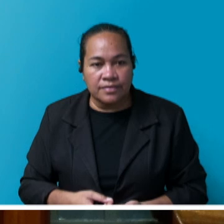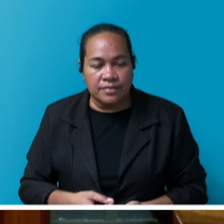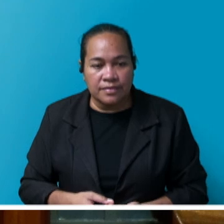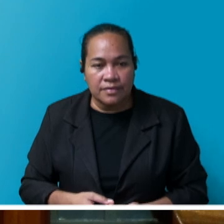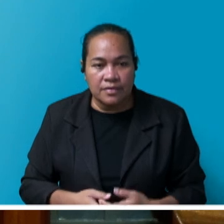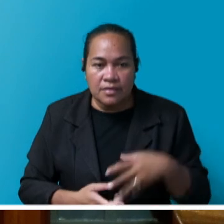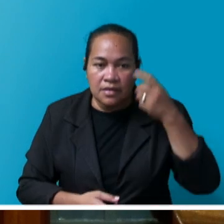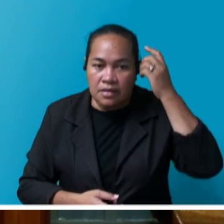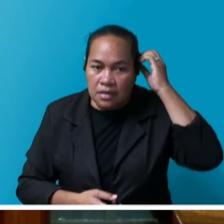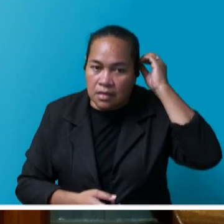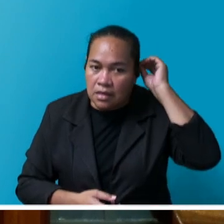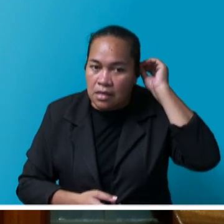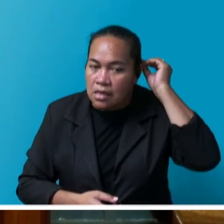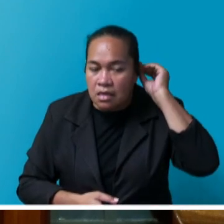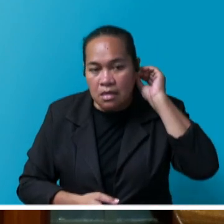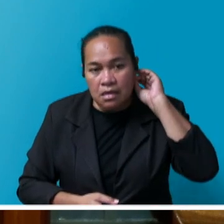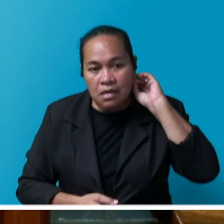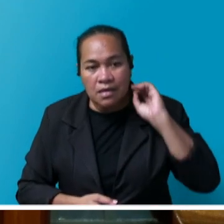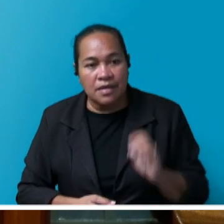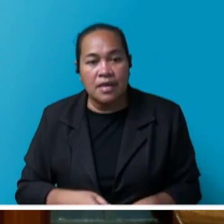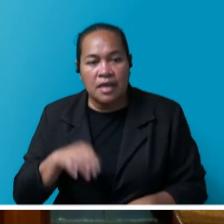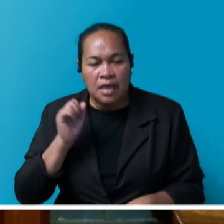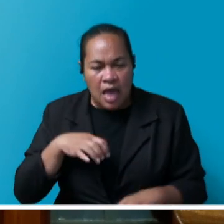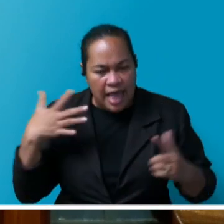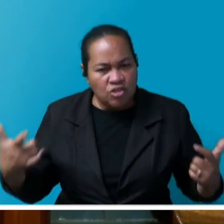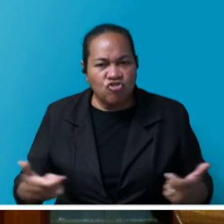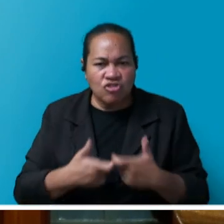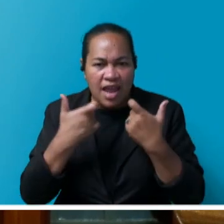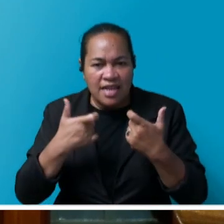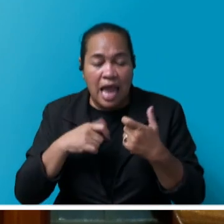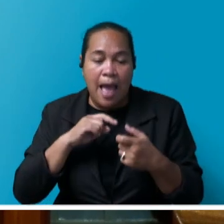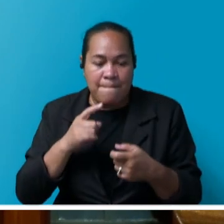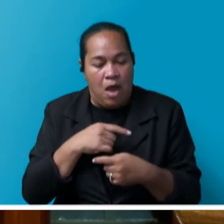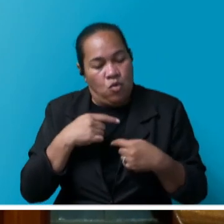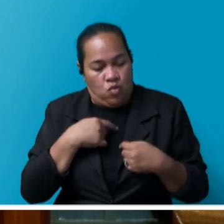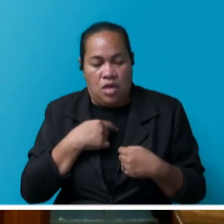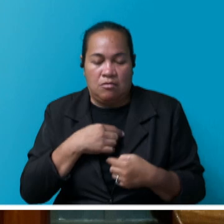the path ahead is challenging, but our resolve is unwavering.